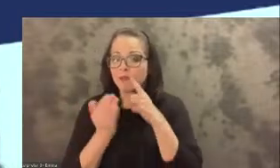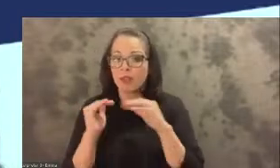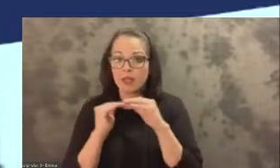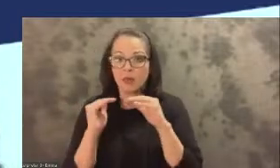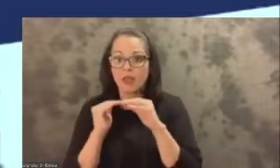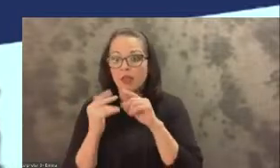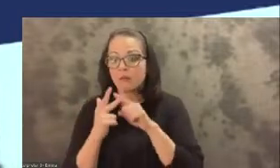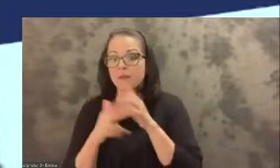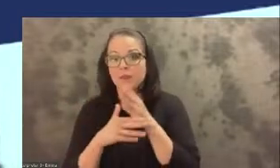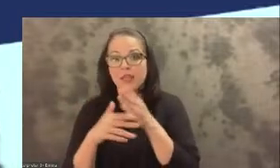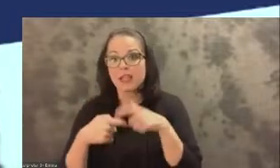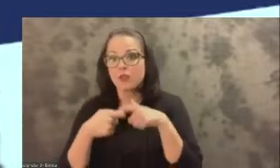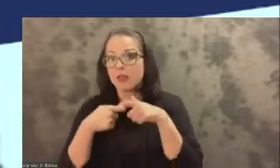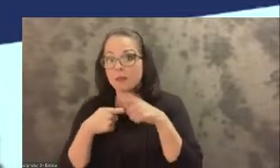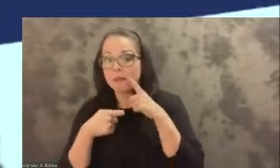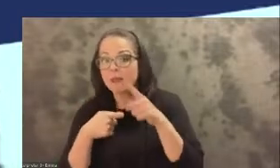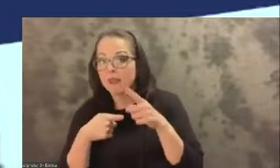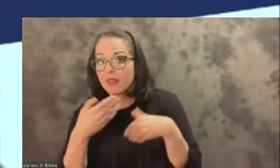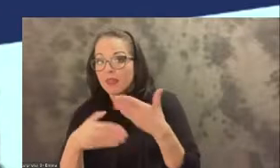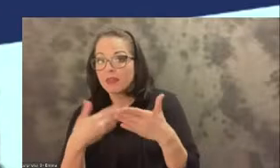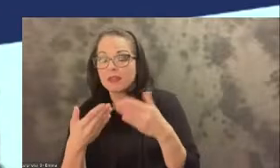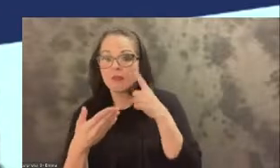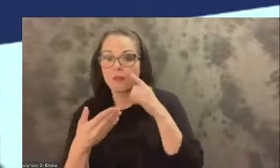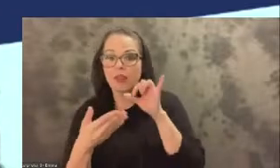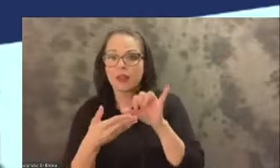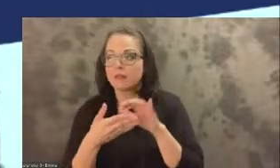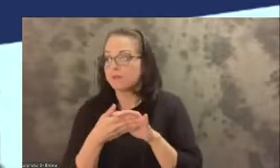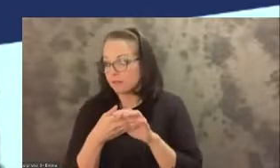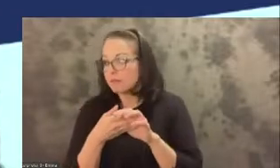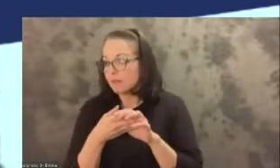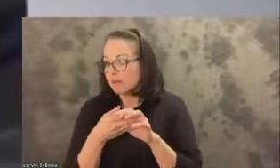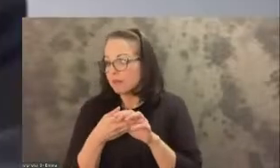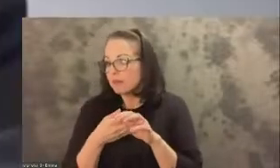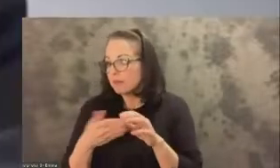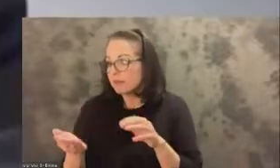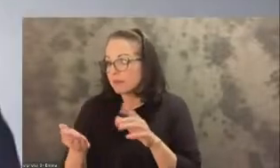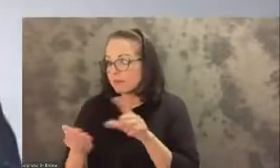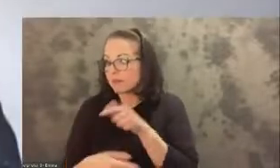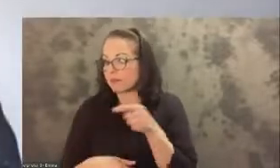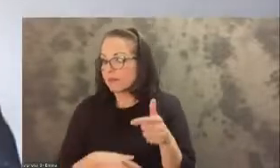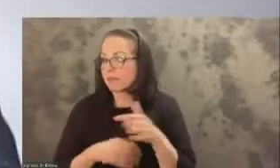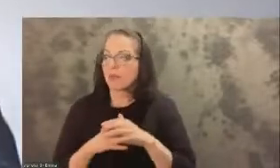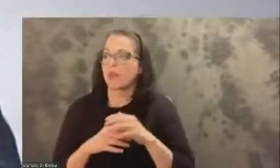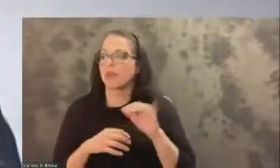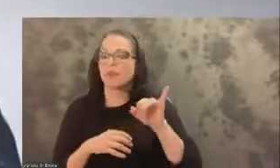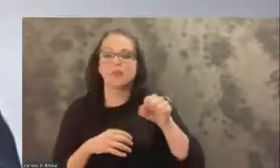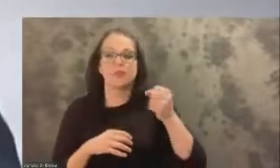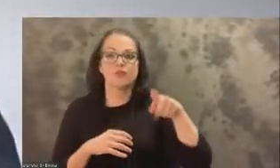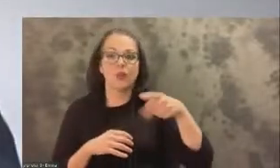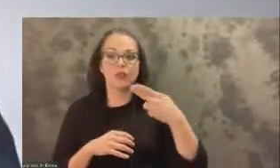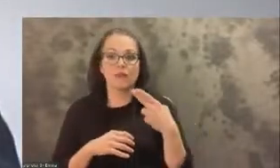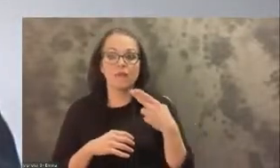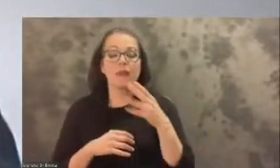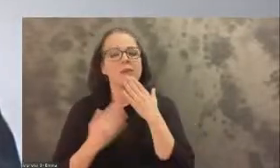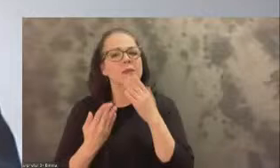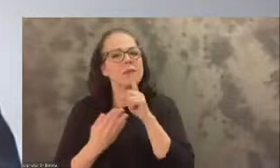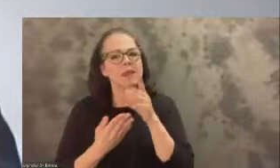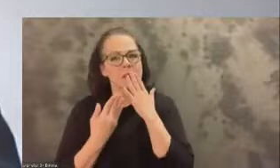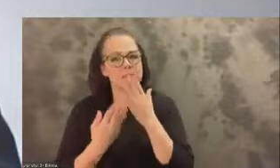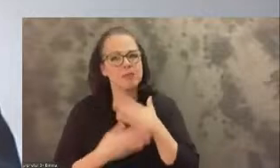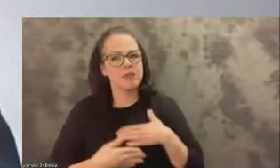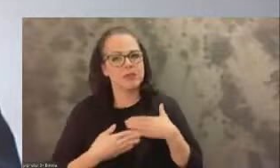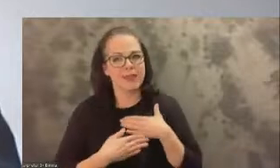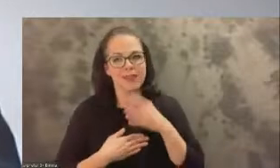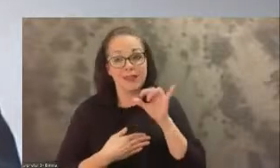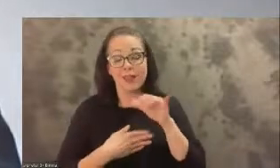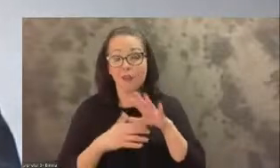slate of recommendations. Mr. Joseph, please, the floor is yours. Thank you. I really appreciate all the work that's been done, and you can